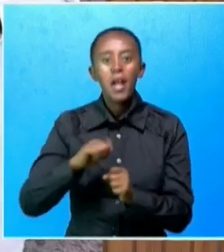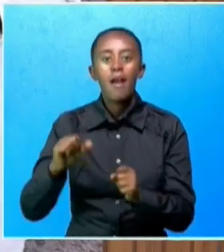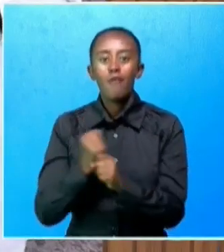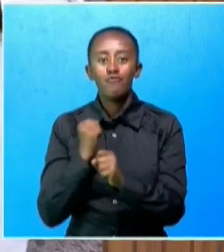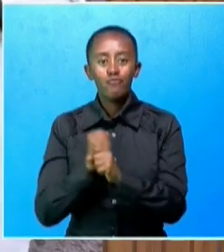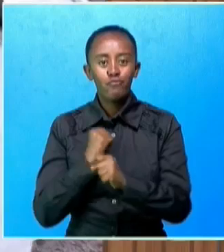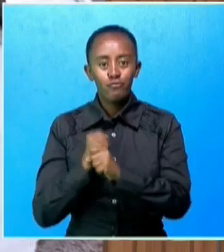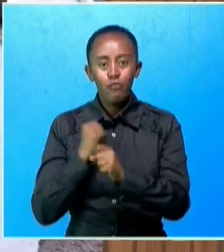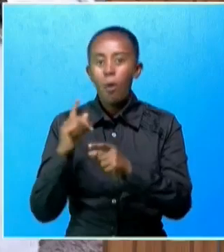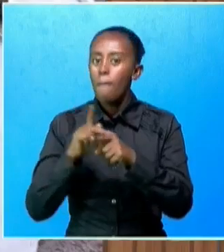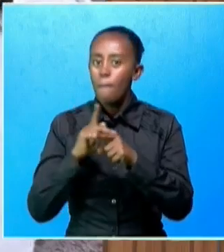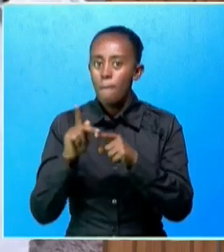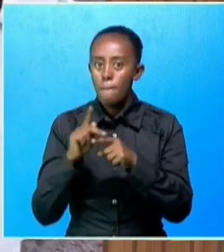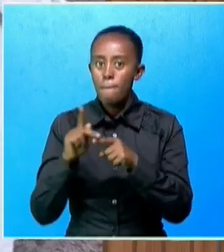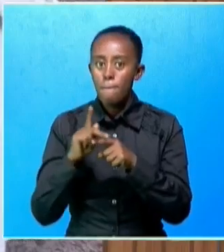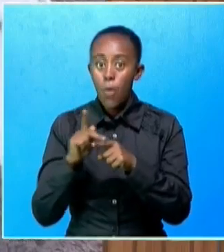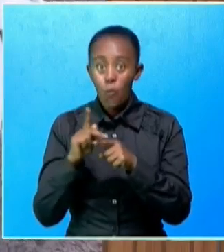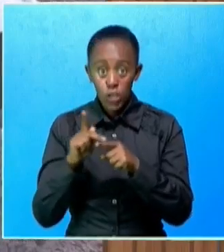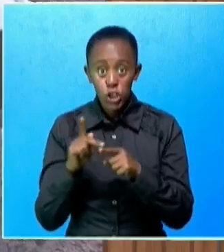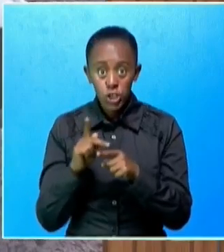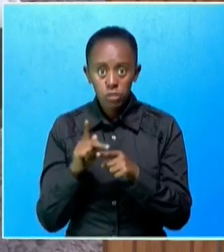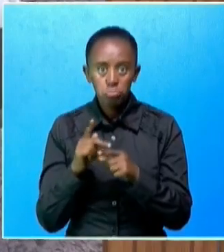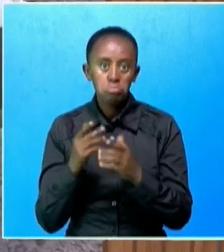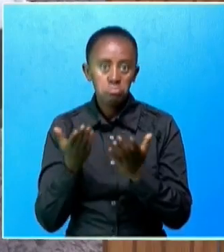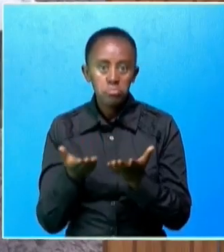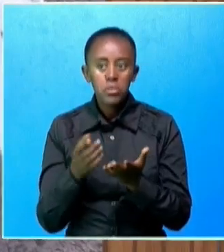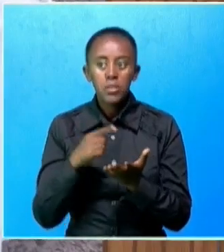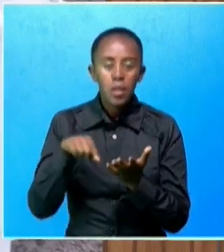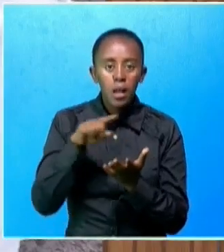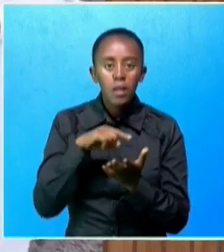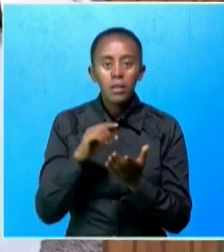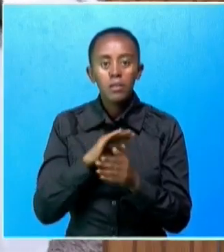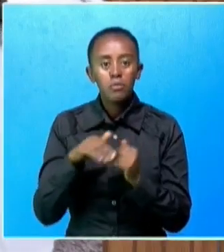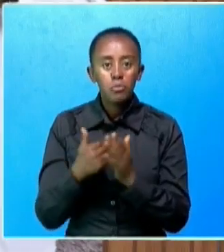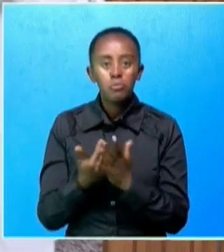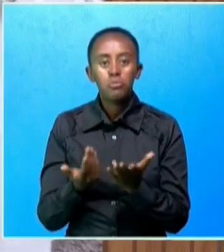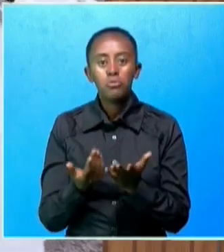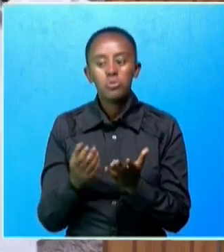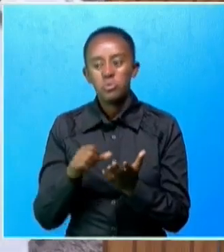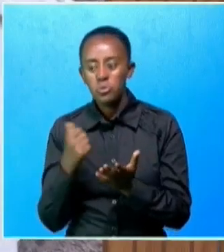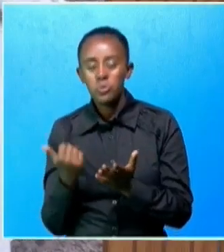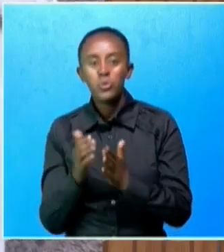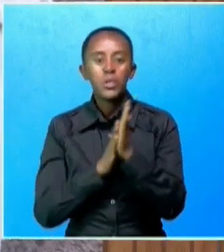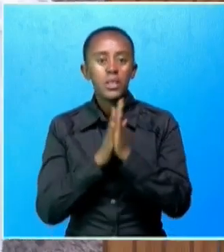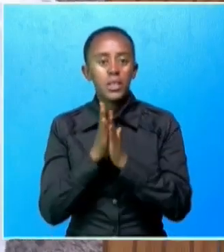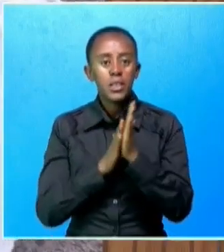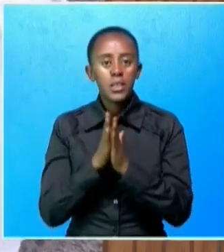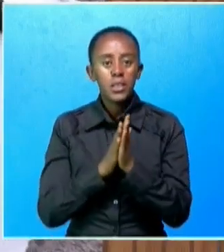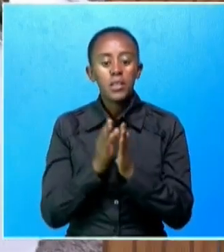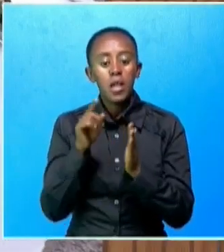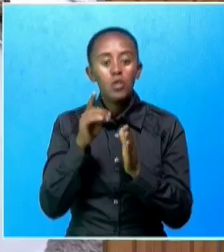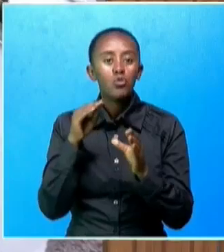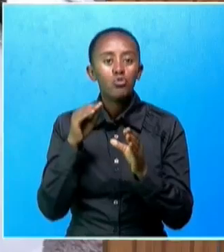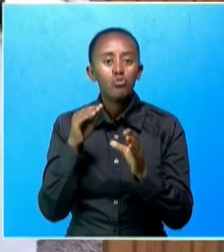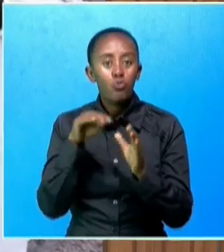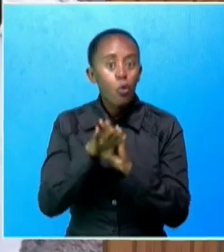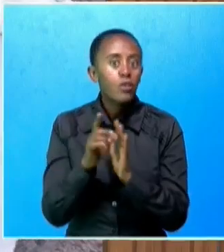of profession that needs the means for, whereas they are interested in to join that profession.